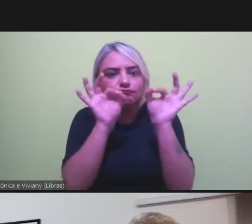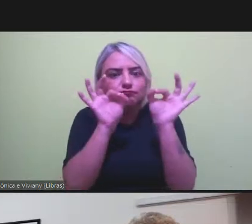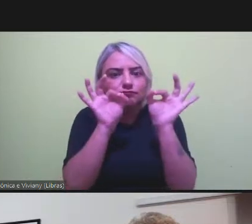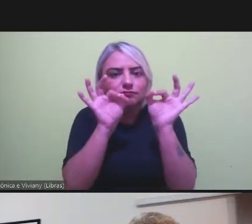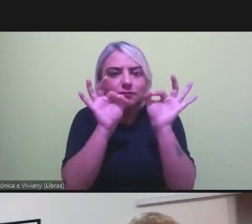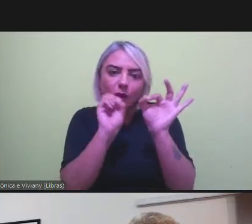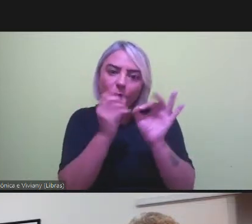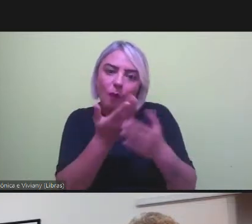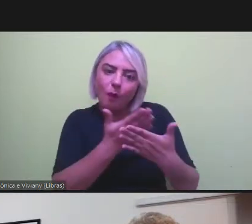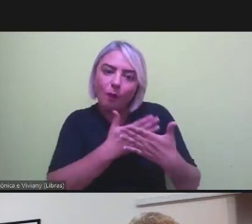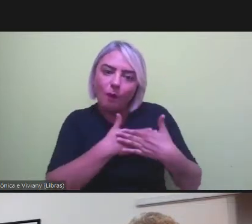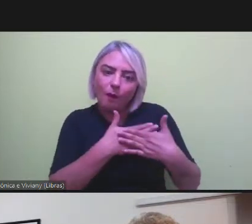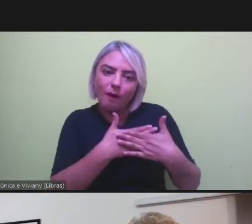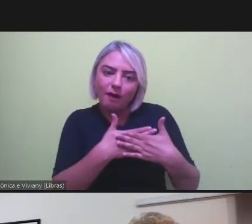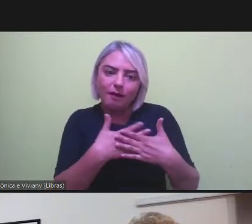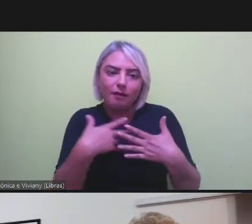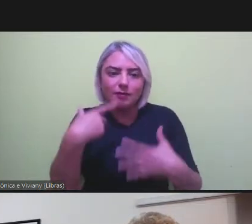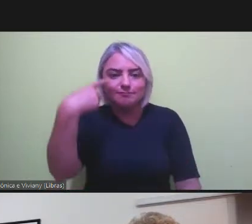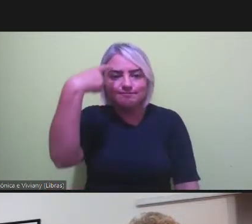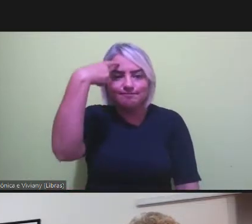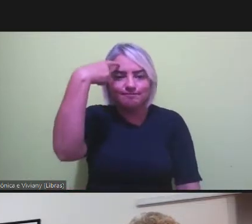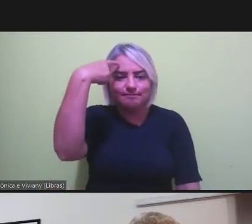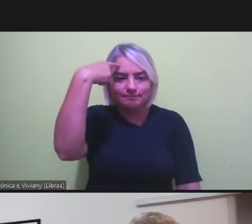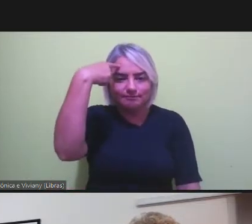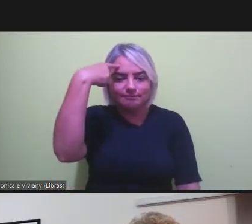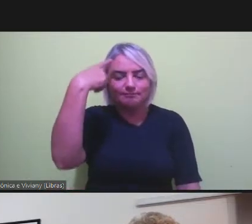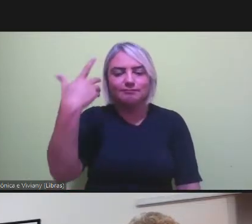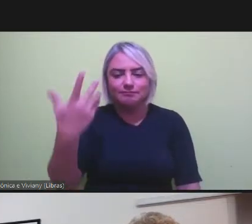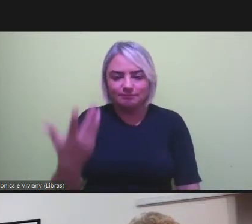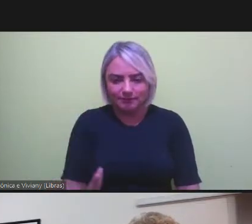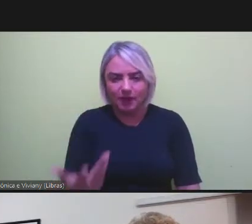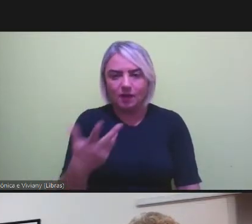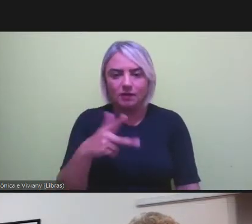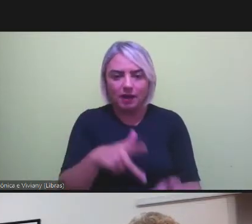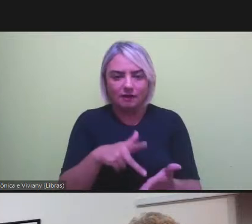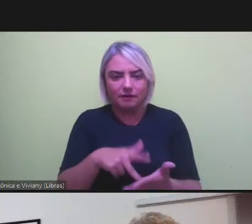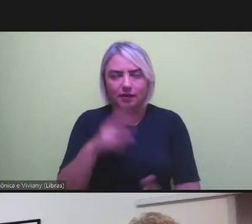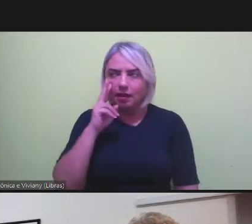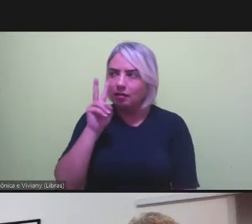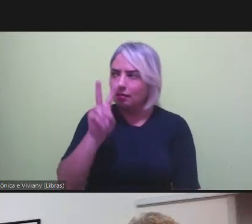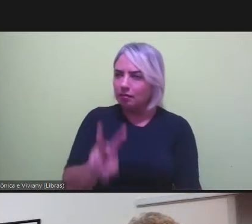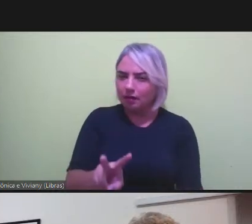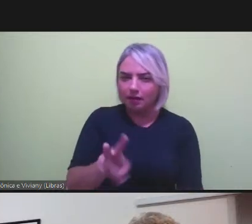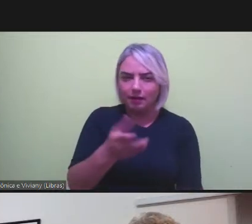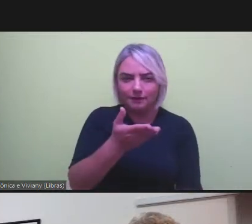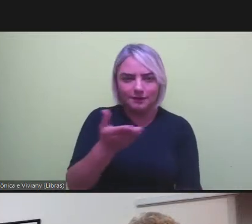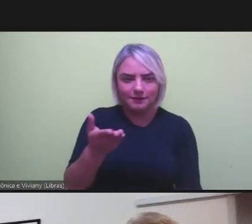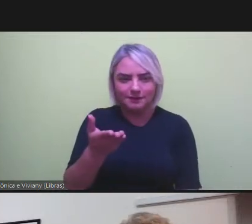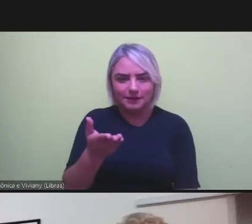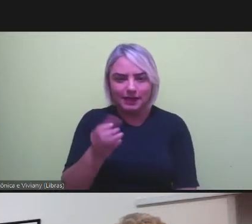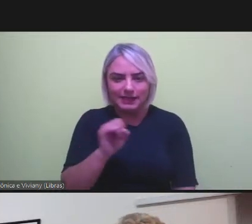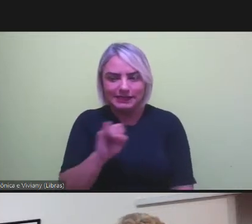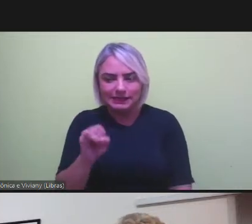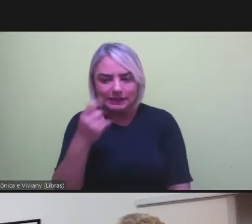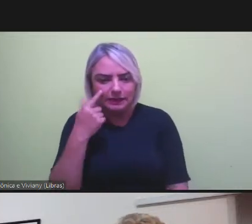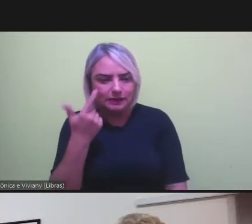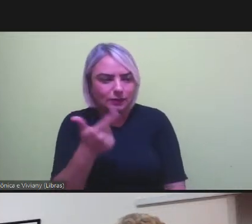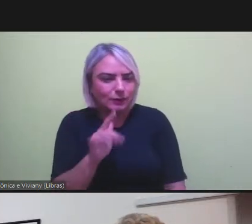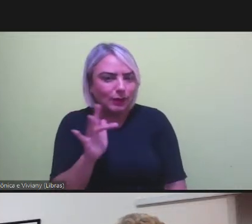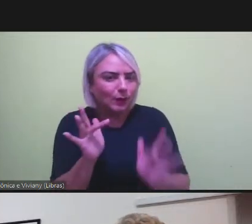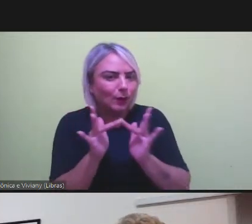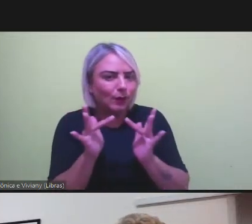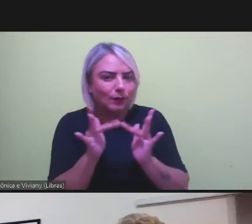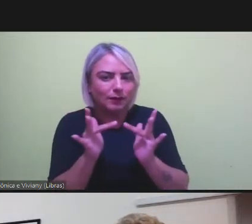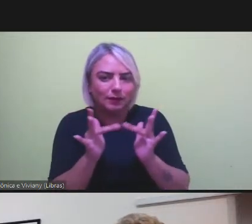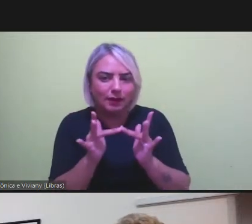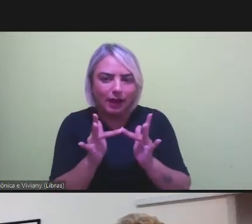territory, coração, o seu it's saber. your E essa, na mind, verdade, it's quem your você head and your é heart. você. So Se the você person não tem who's contato looking, com it's you. essa